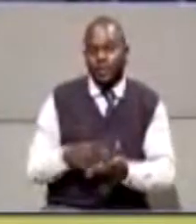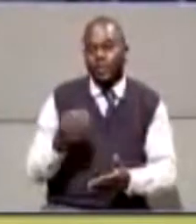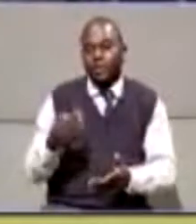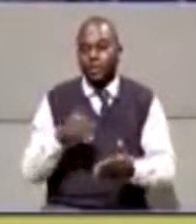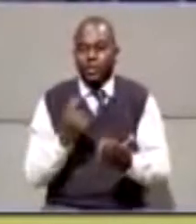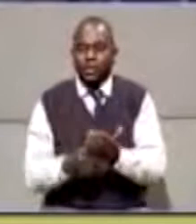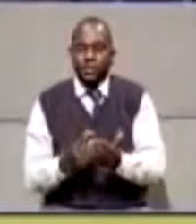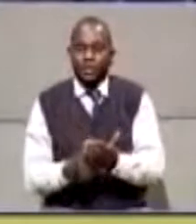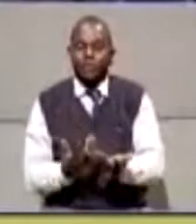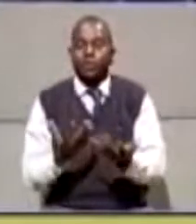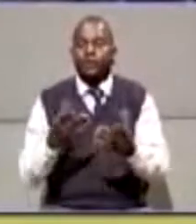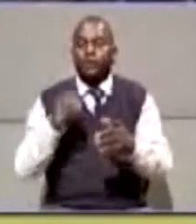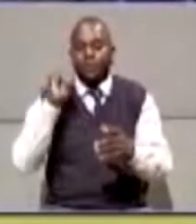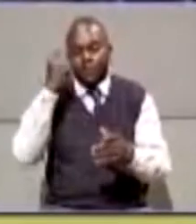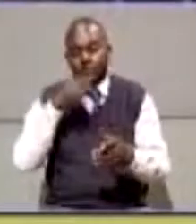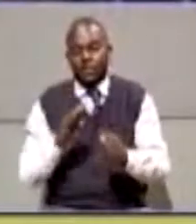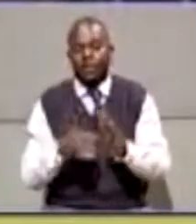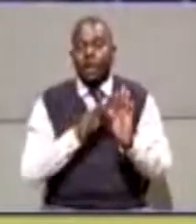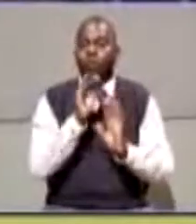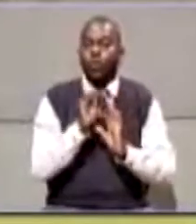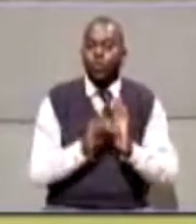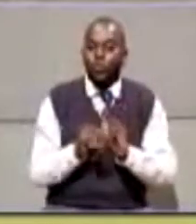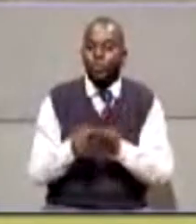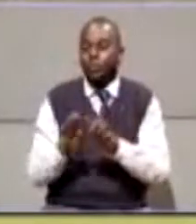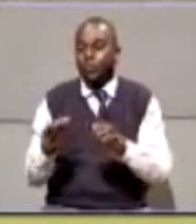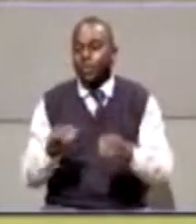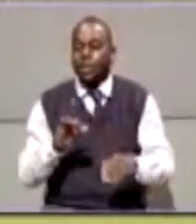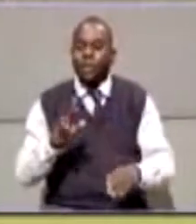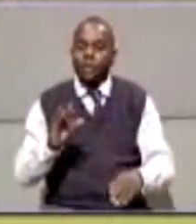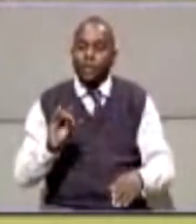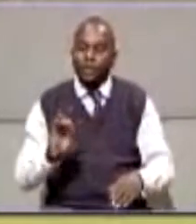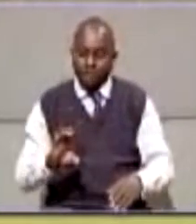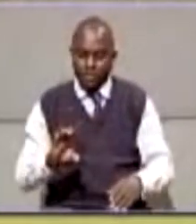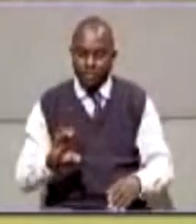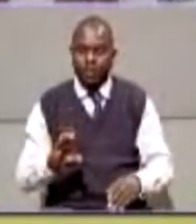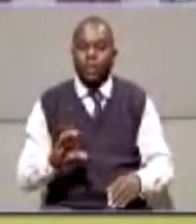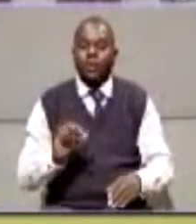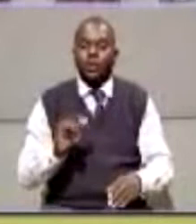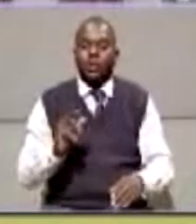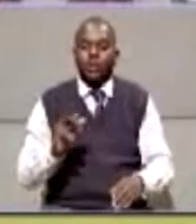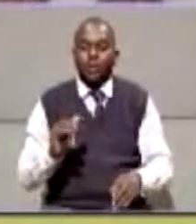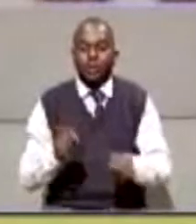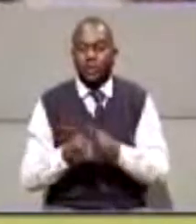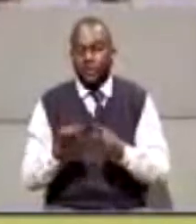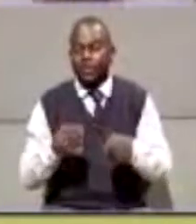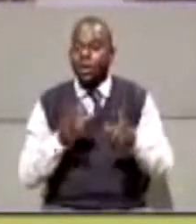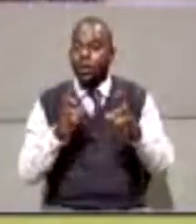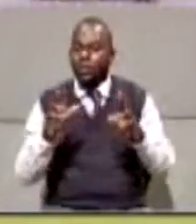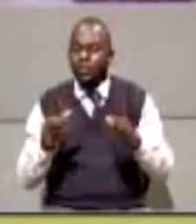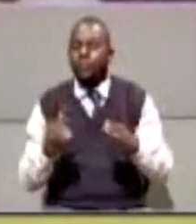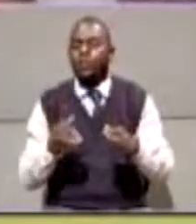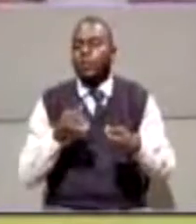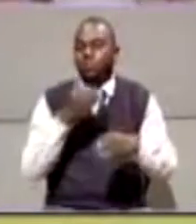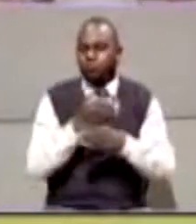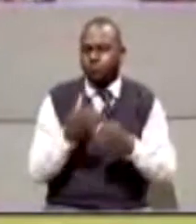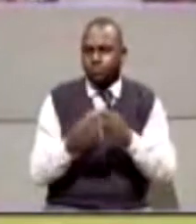the Uganda Intergovernmental Fiscal Transfers Program, the acting RDC Amolata District, Jonathan Akwetaireho, is optimistic that the